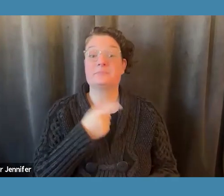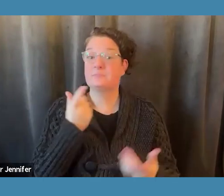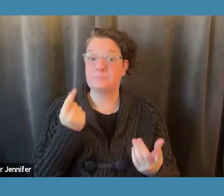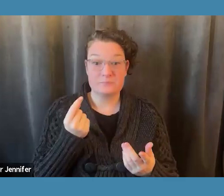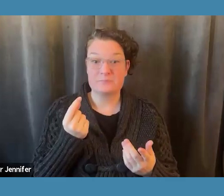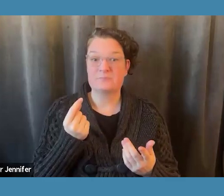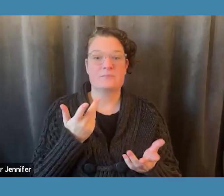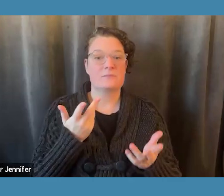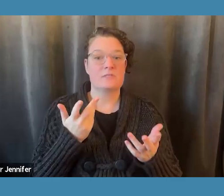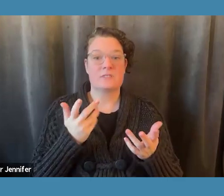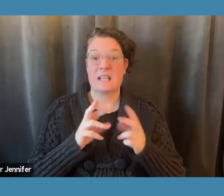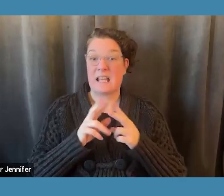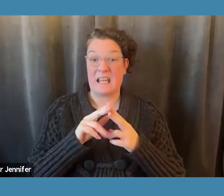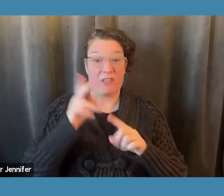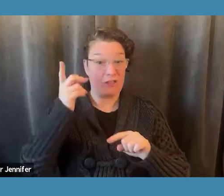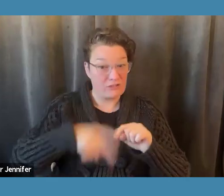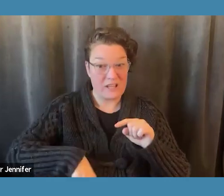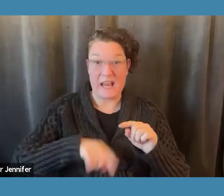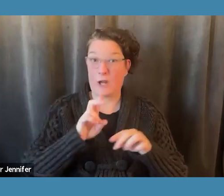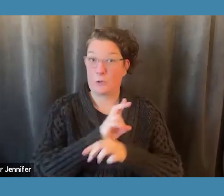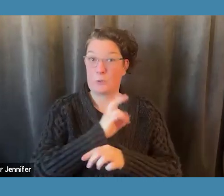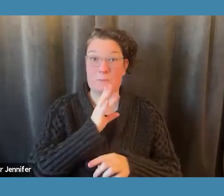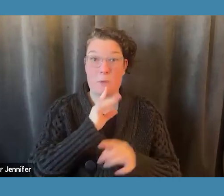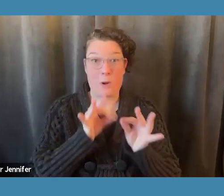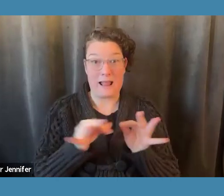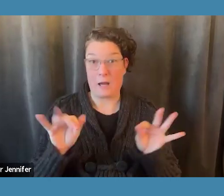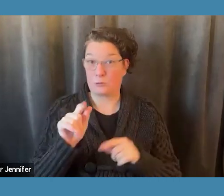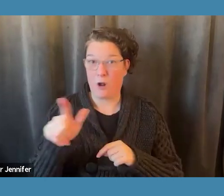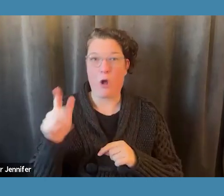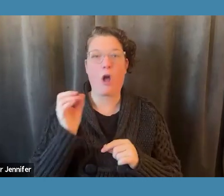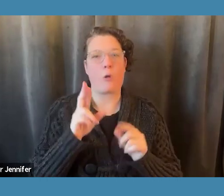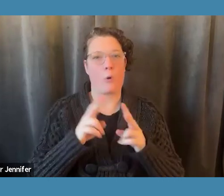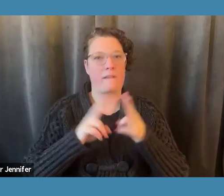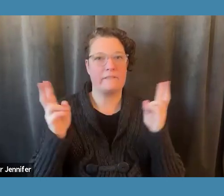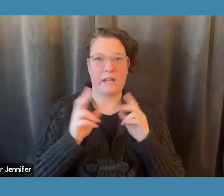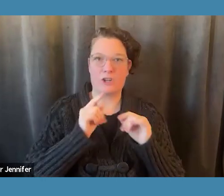or total lack of the development of spoken language,